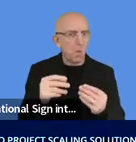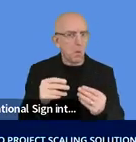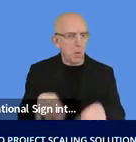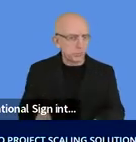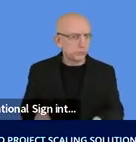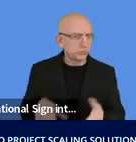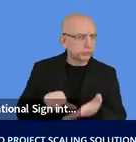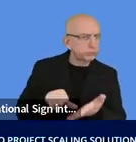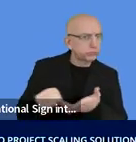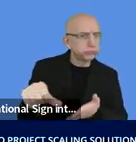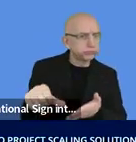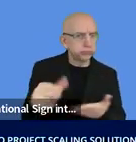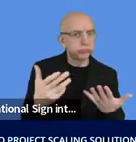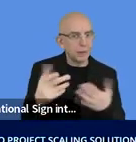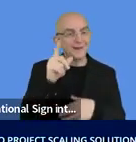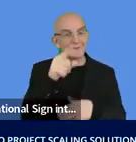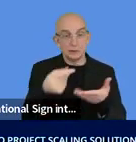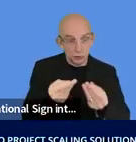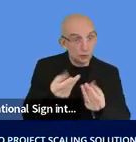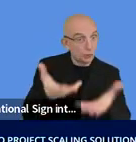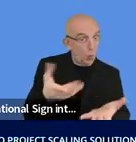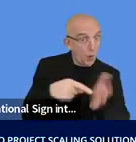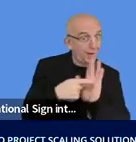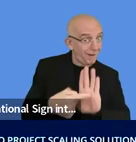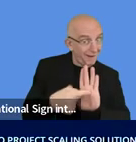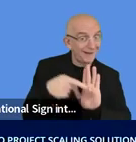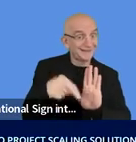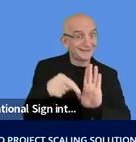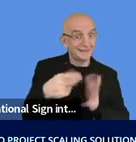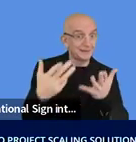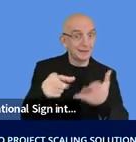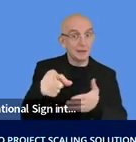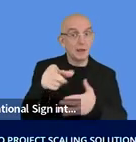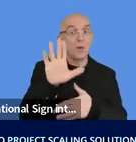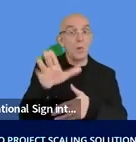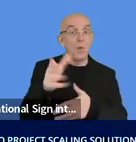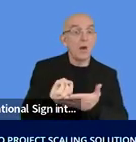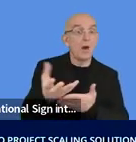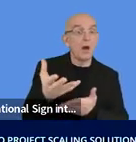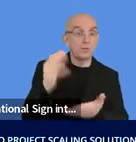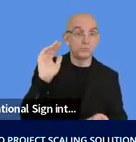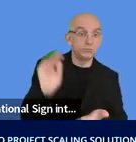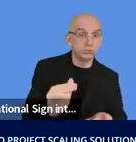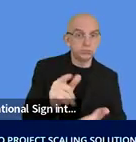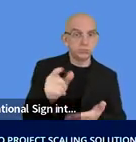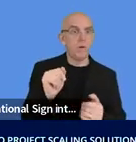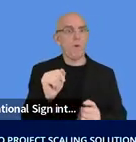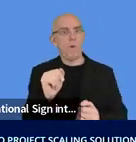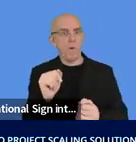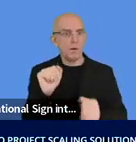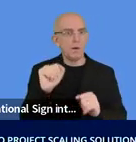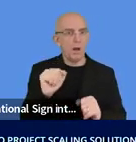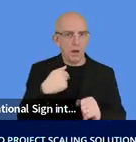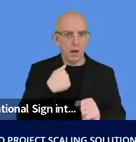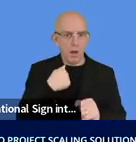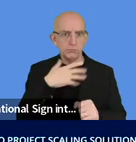Now let's talk about zero project scaling solutions. We talk about this on all four of the webinars. We're going to go into it again because it's a really incredible program and it's the